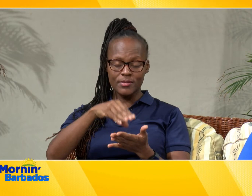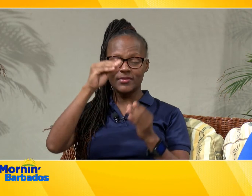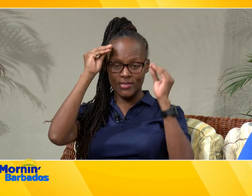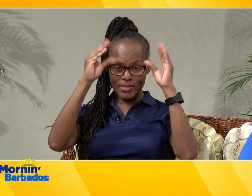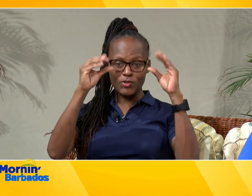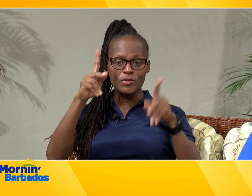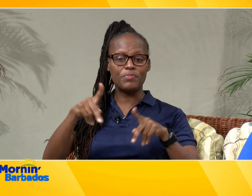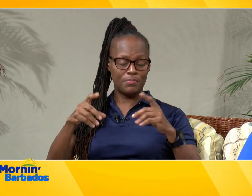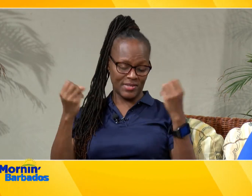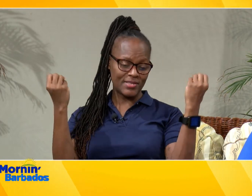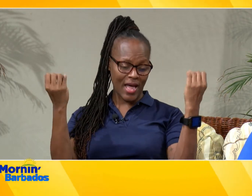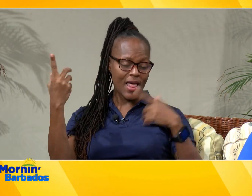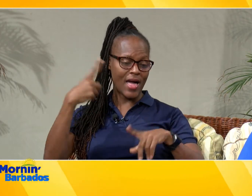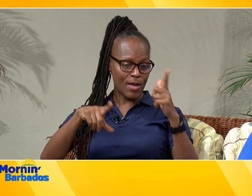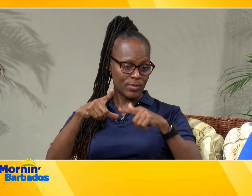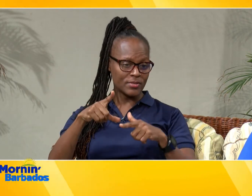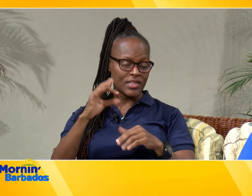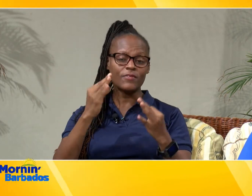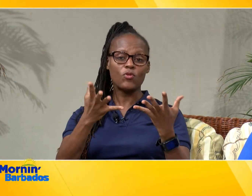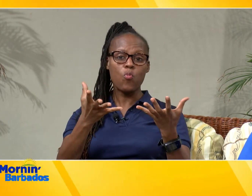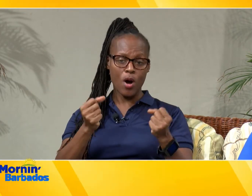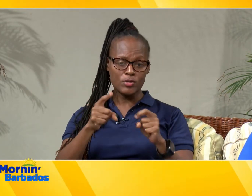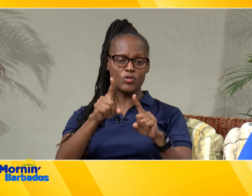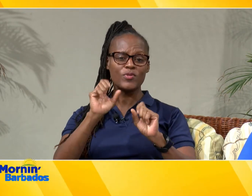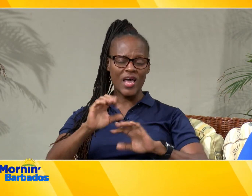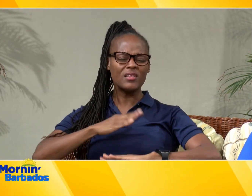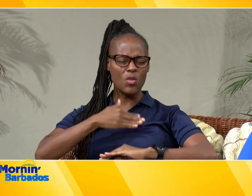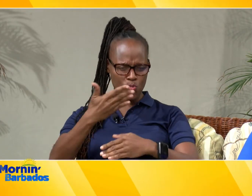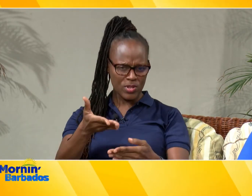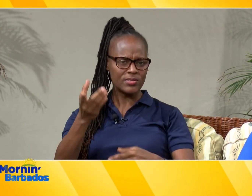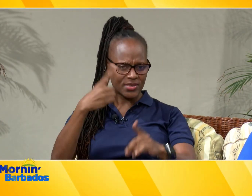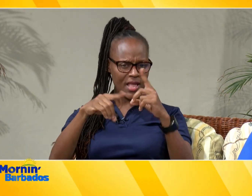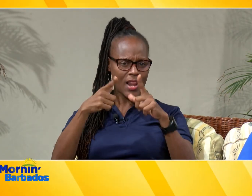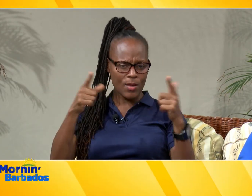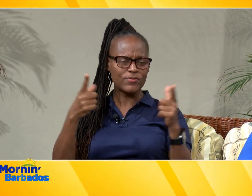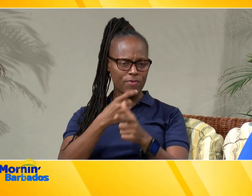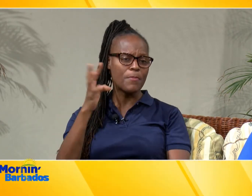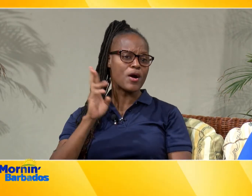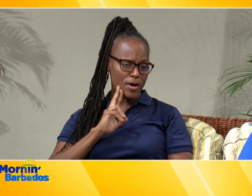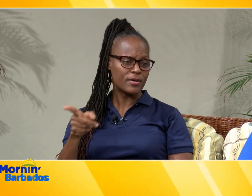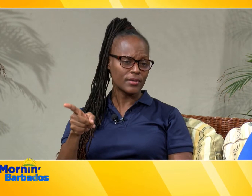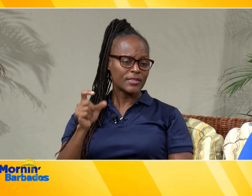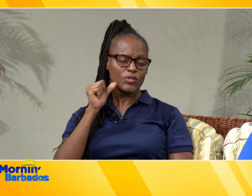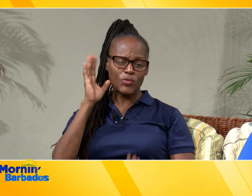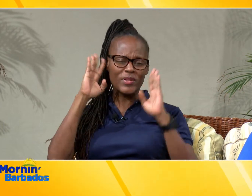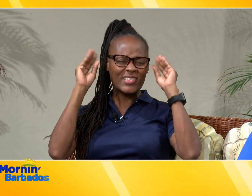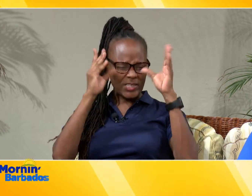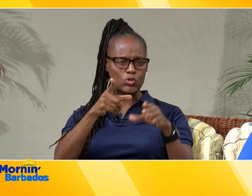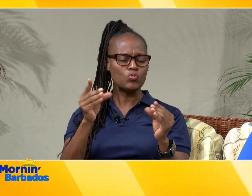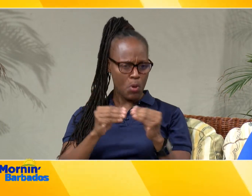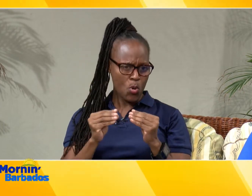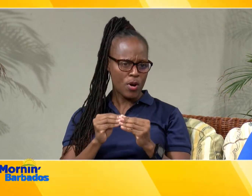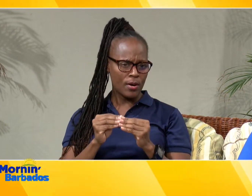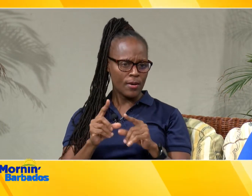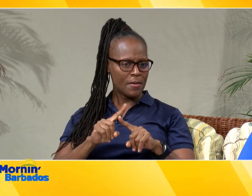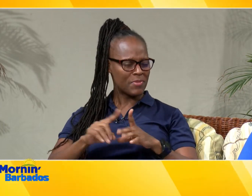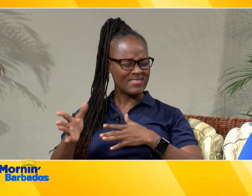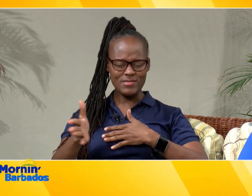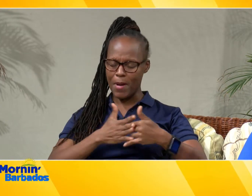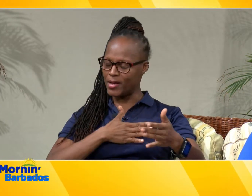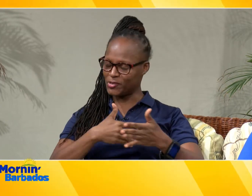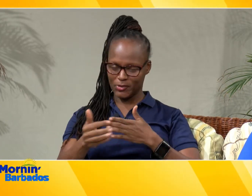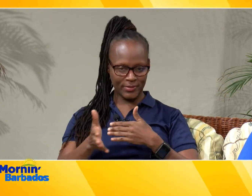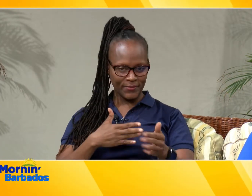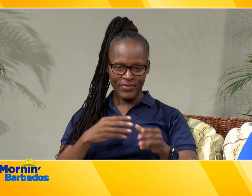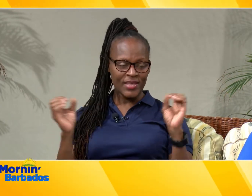I know, for example, another interpreter, Bonnie Leonce. She teaches individuals to sign. She is willing to teach. She will